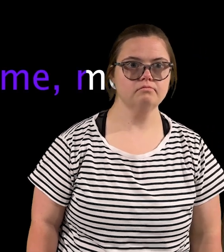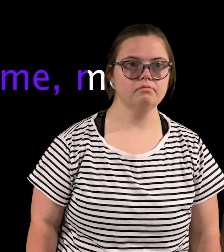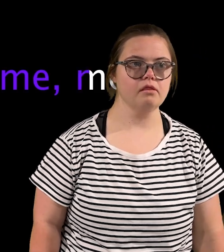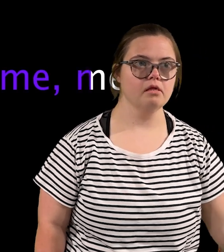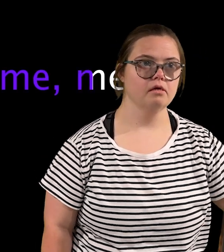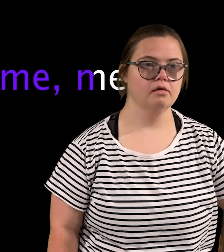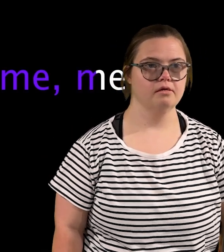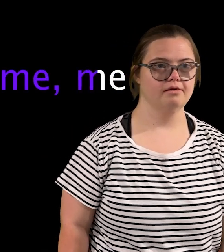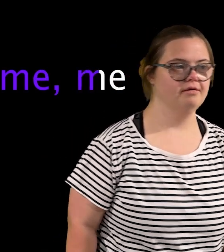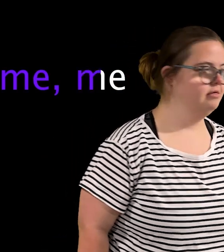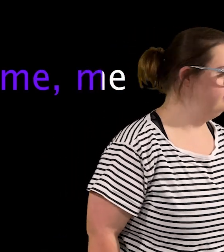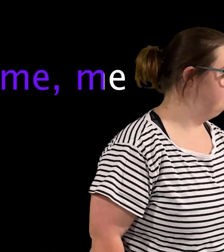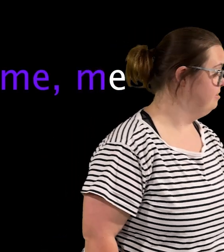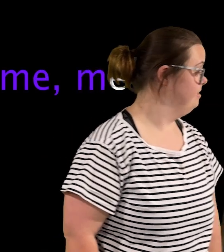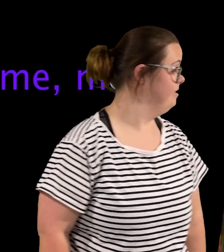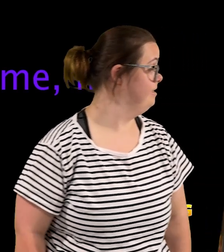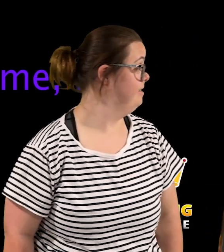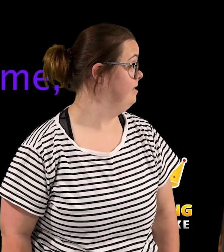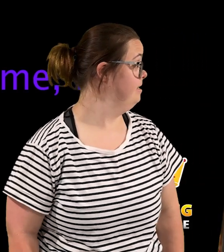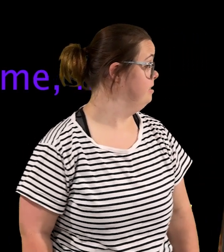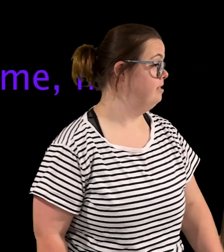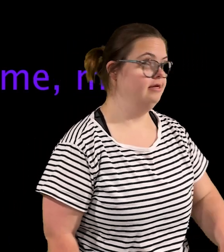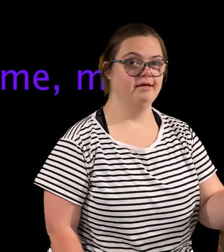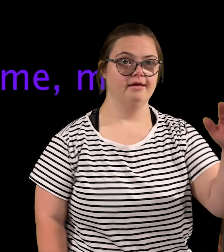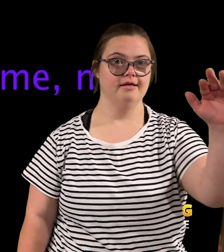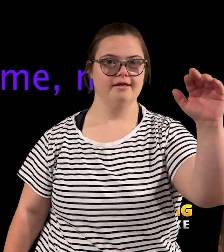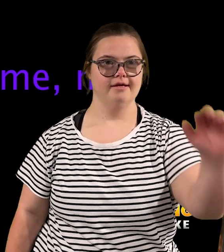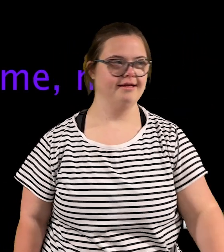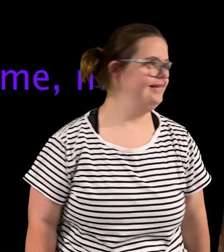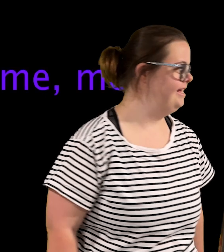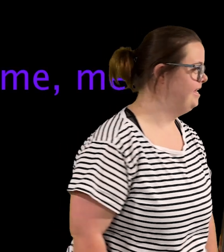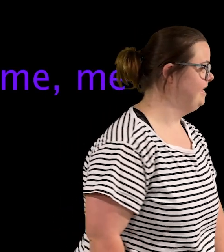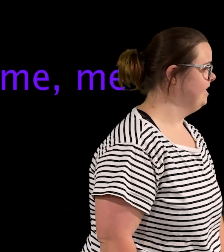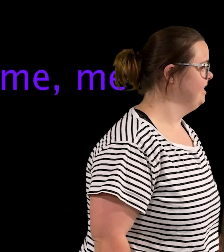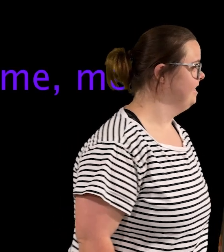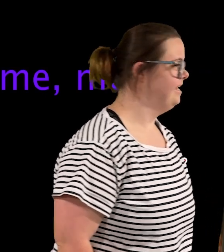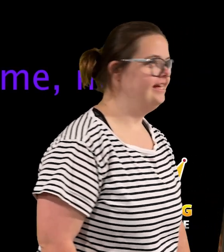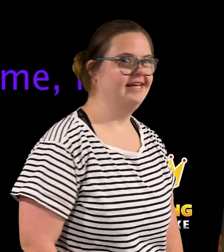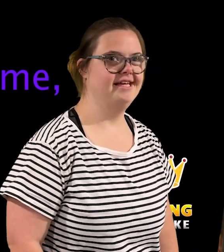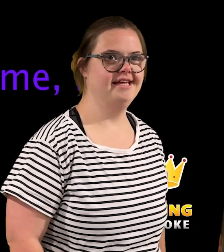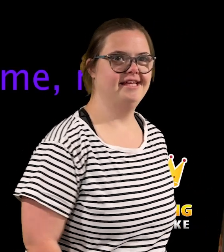Yeah.